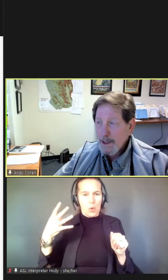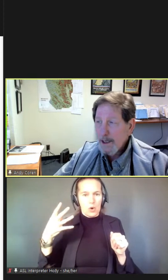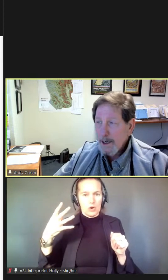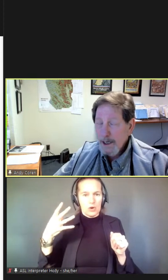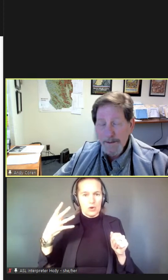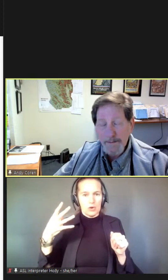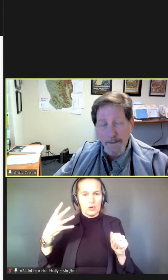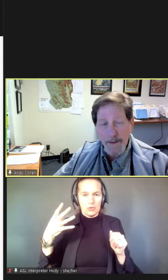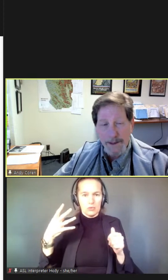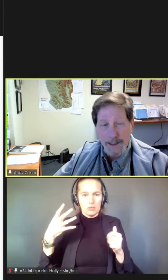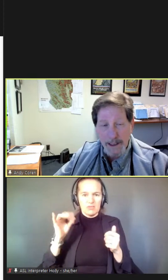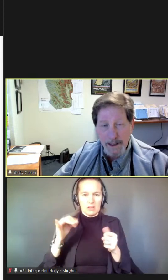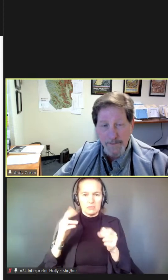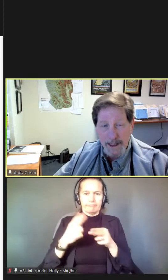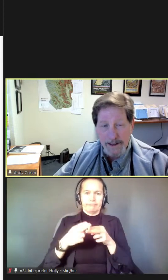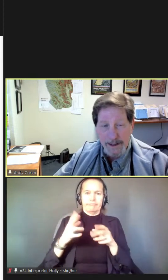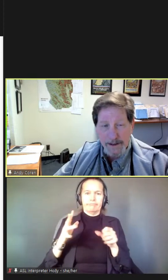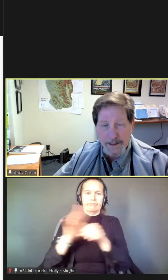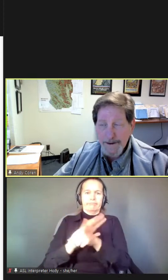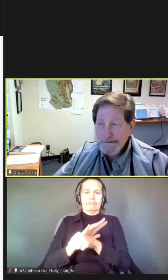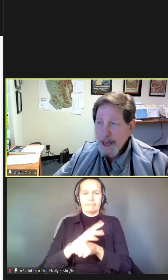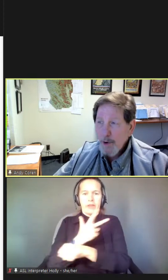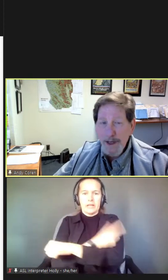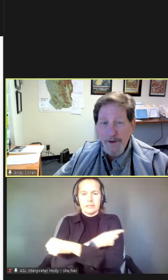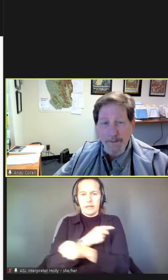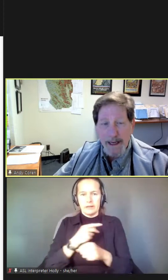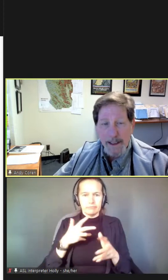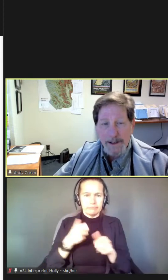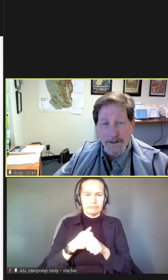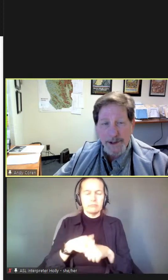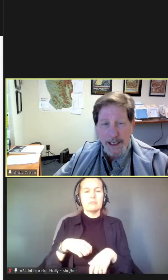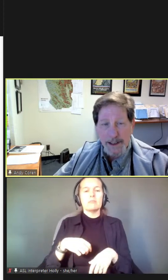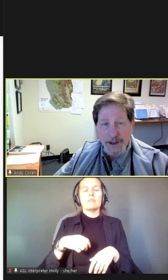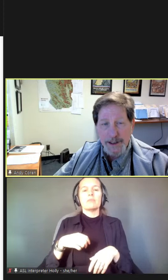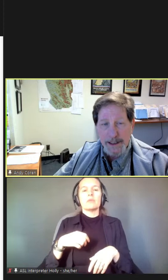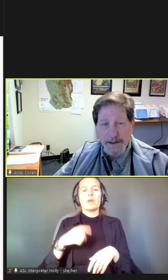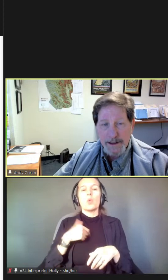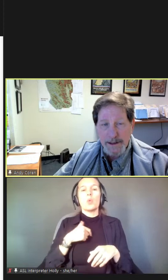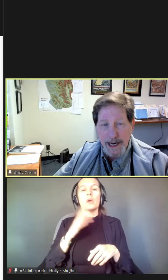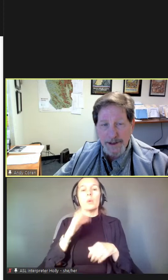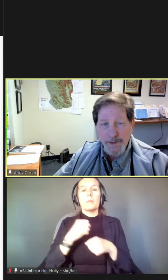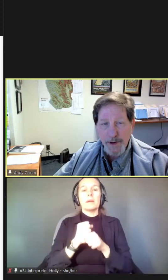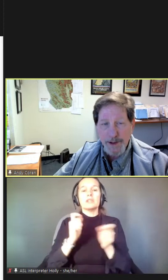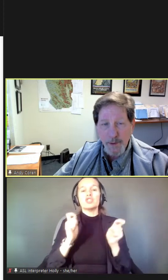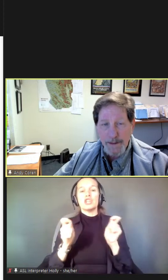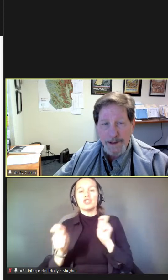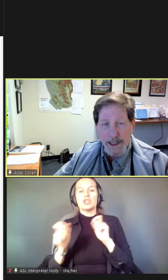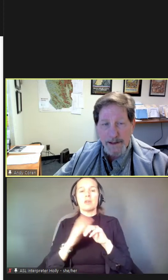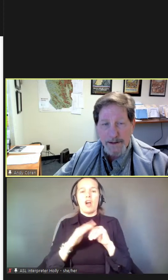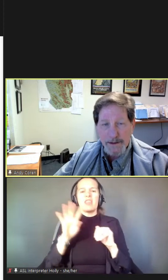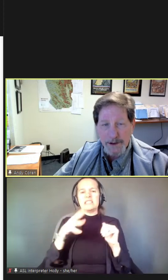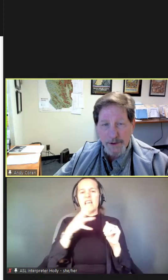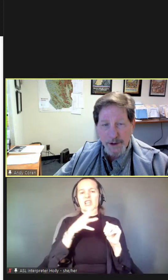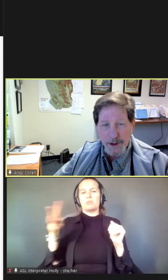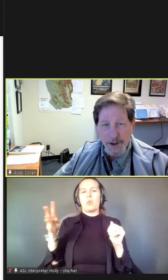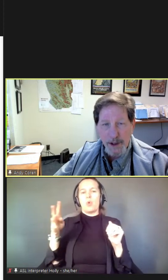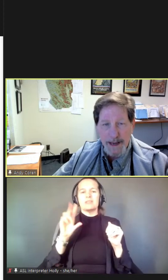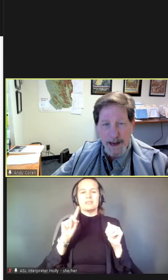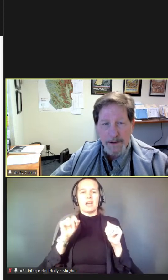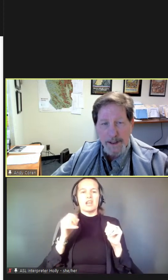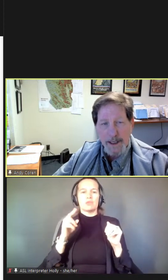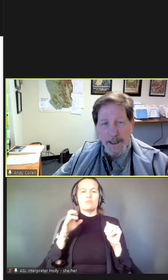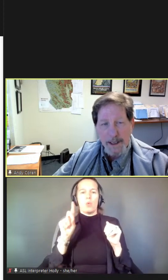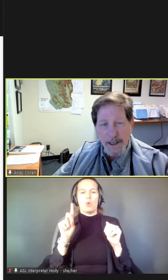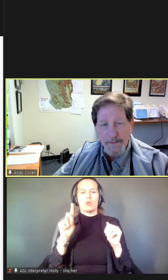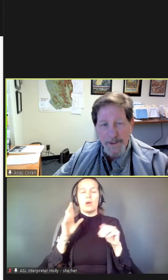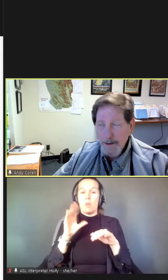to be up to date on their vaccines. We are making some changes in the dashboard and the website to alert you all